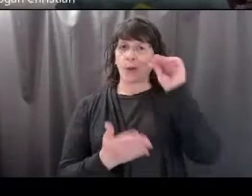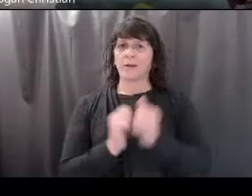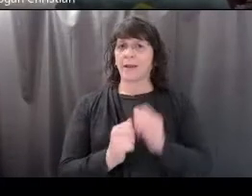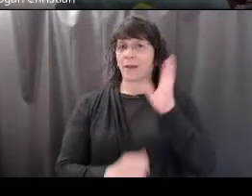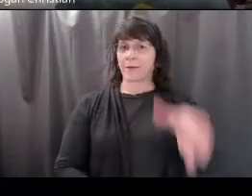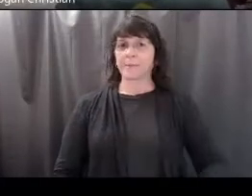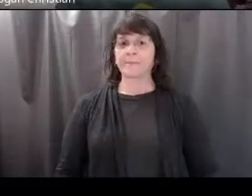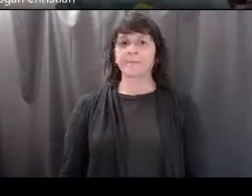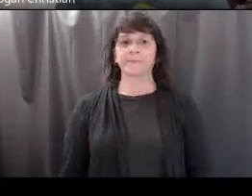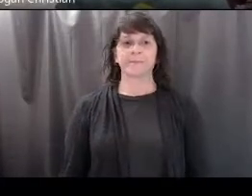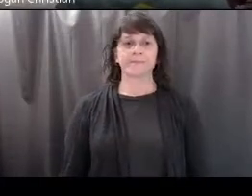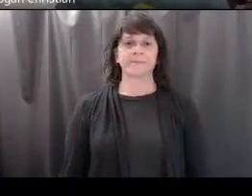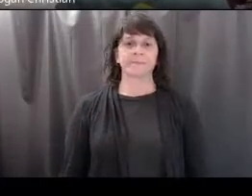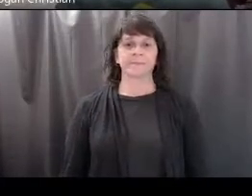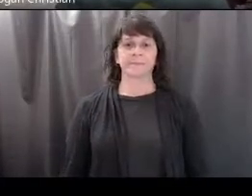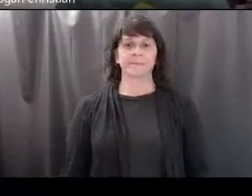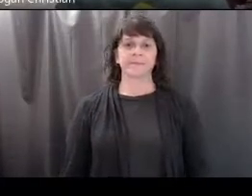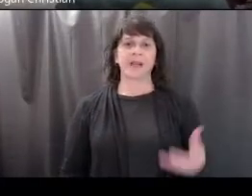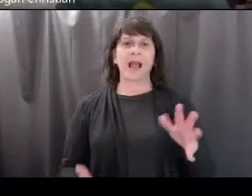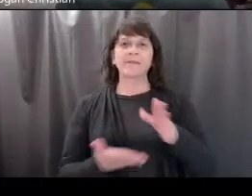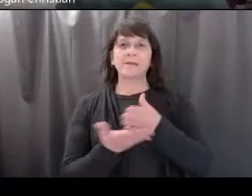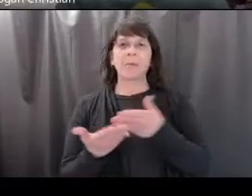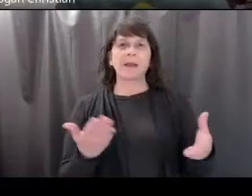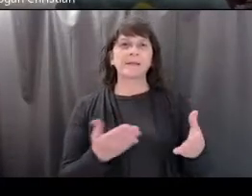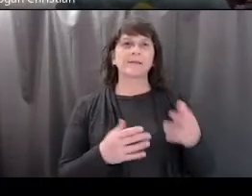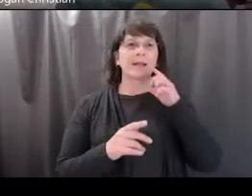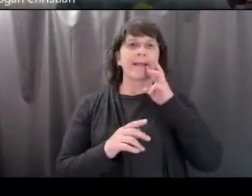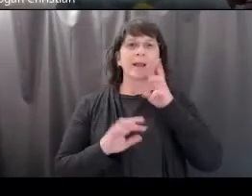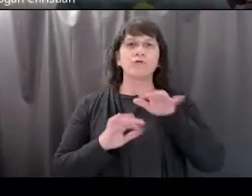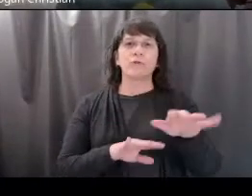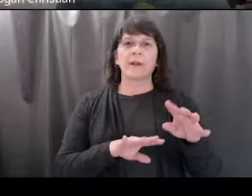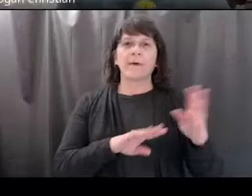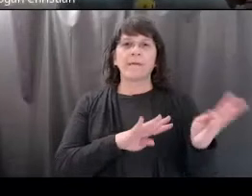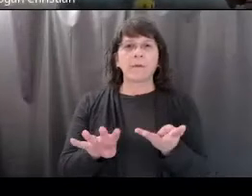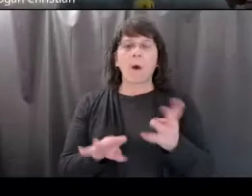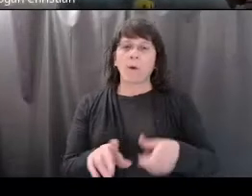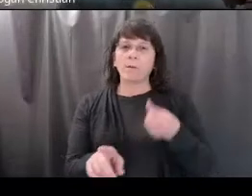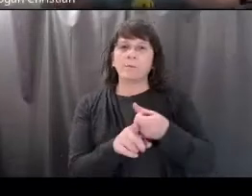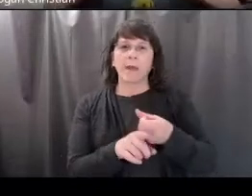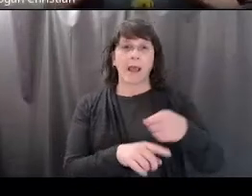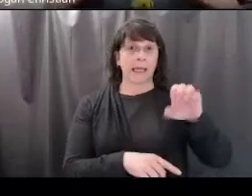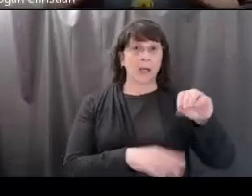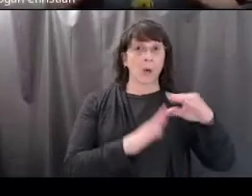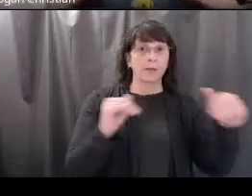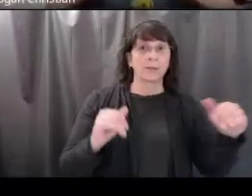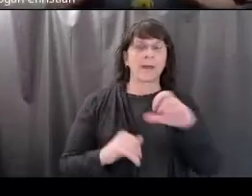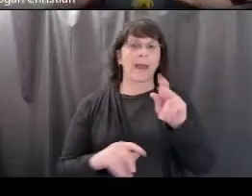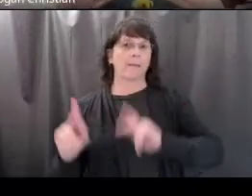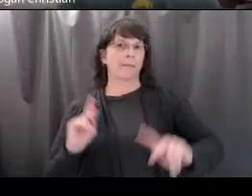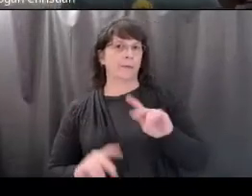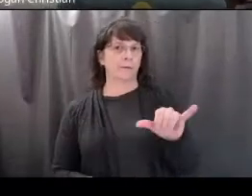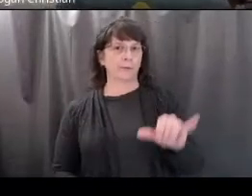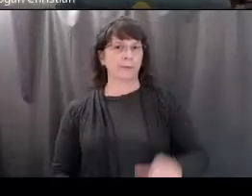about it together and kind of some of the things that Streamflow impacts, both in the ecosystem and for us